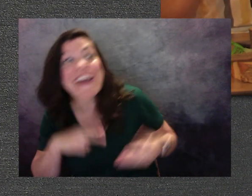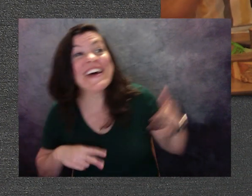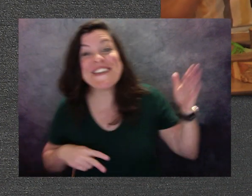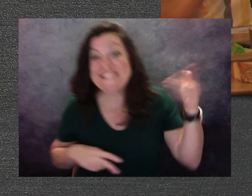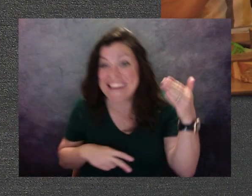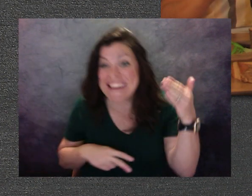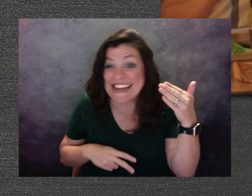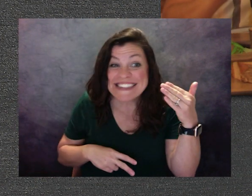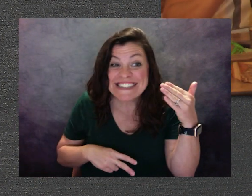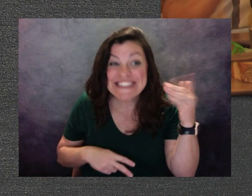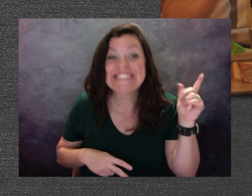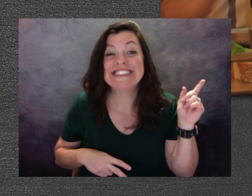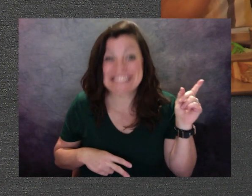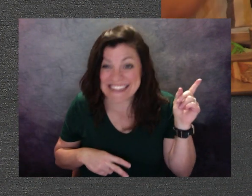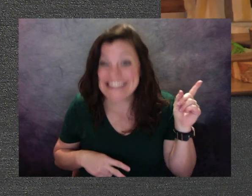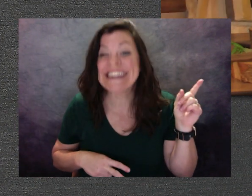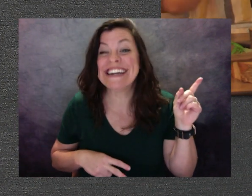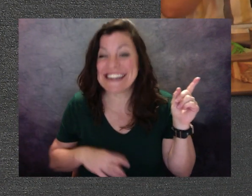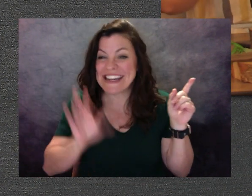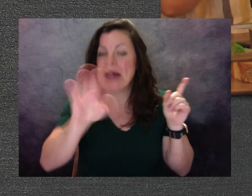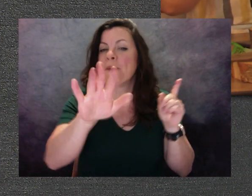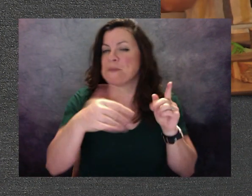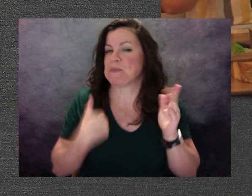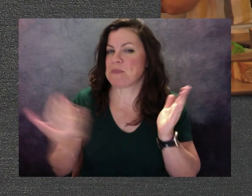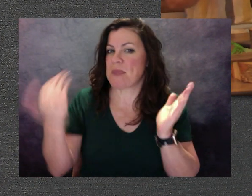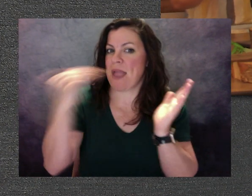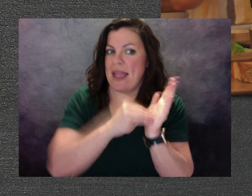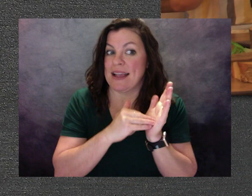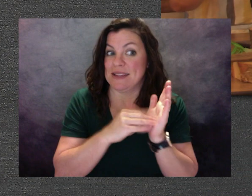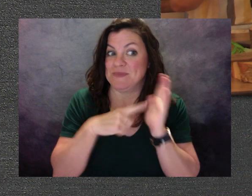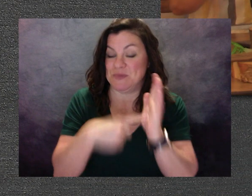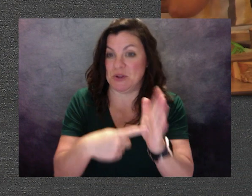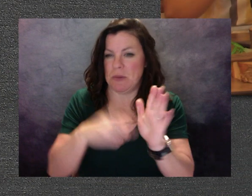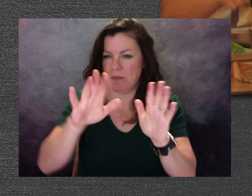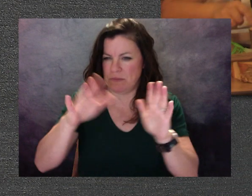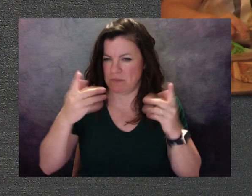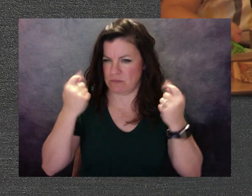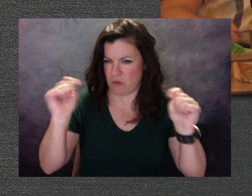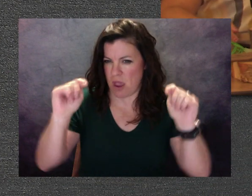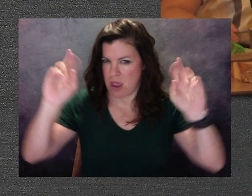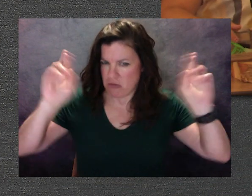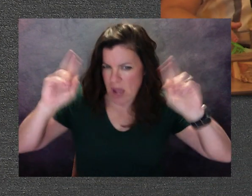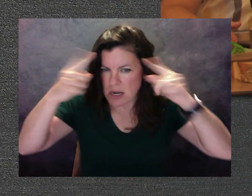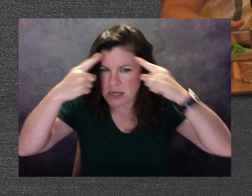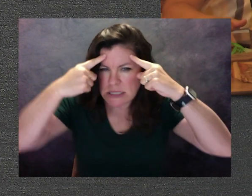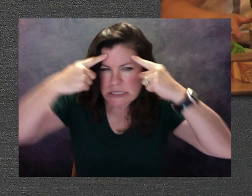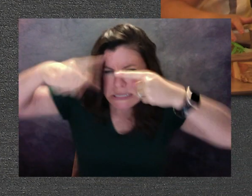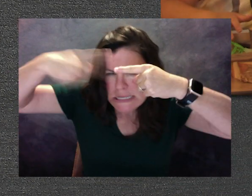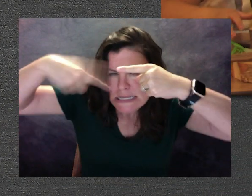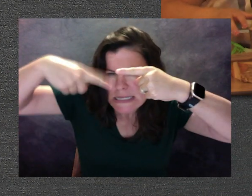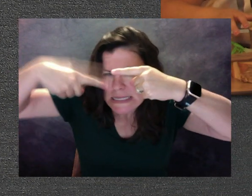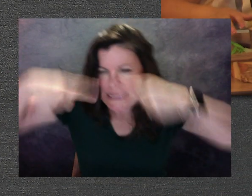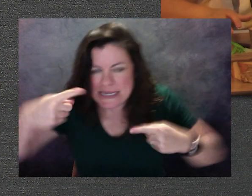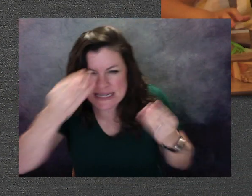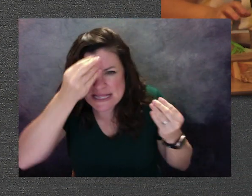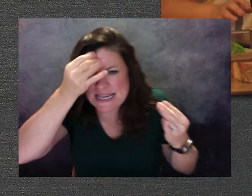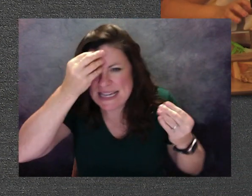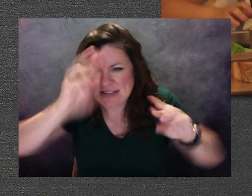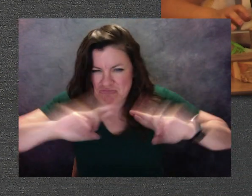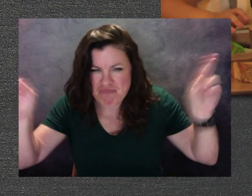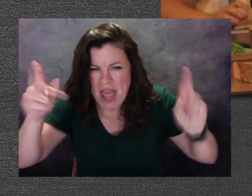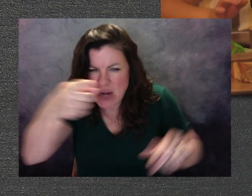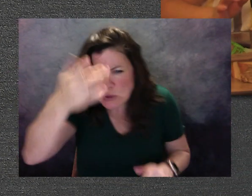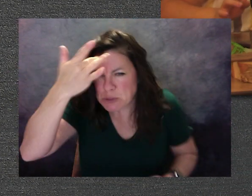figure this out. All right, you got your thinking brains on? I know you do. You're so smart. Here we go. Ready? Fish,